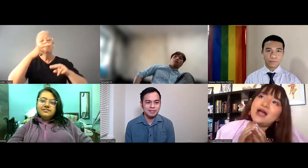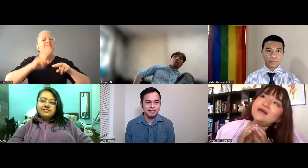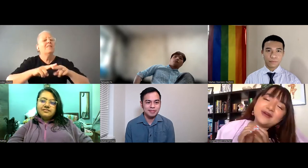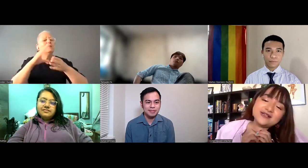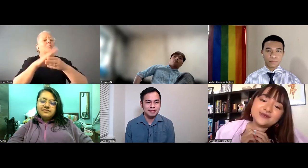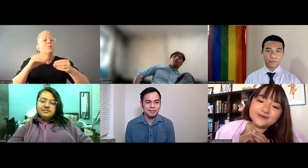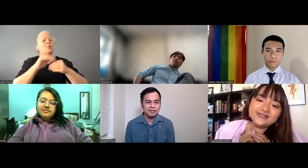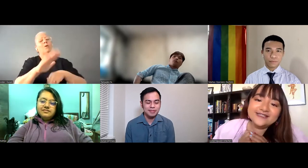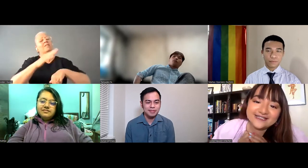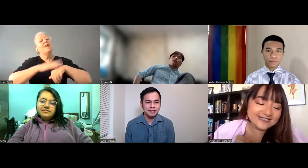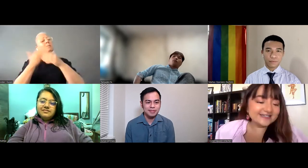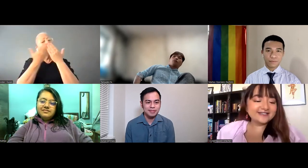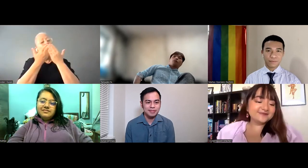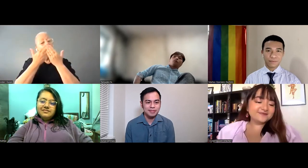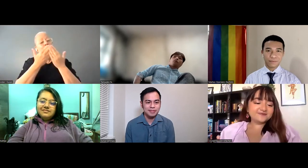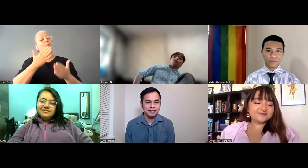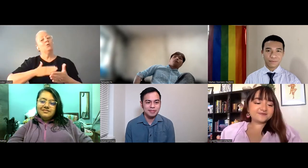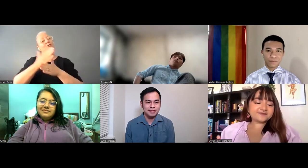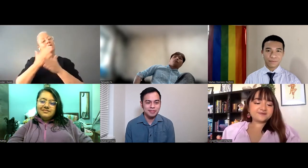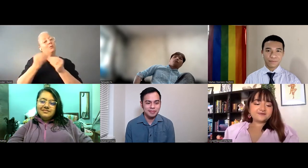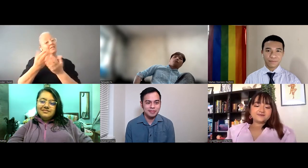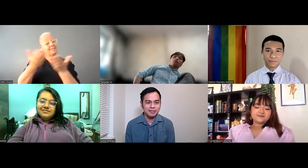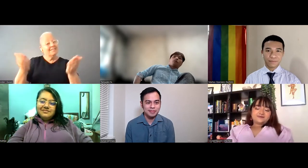your time at school?